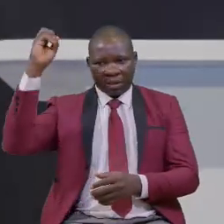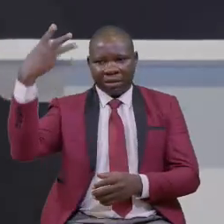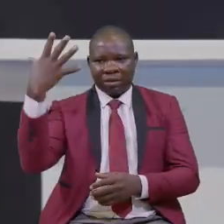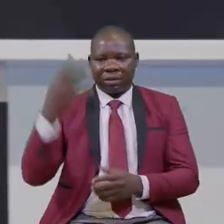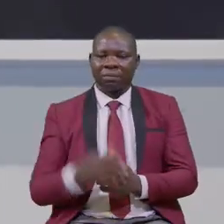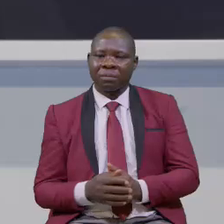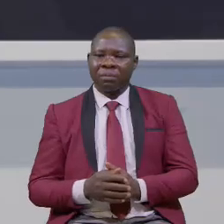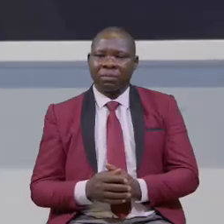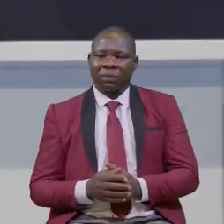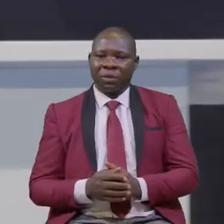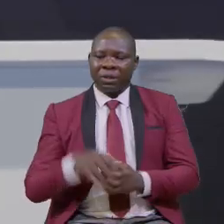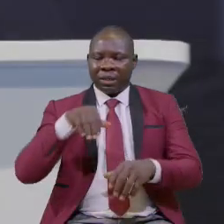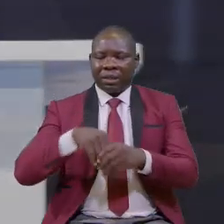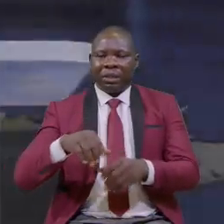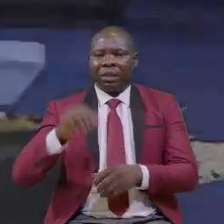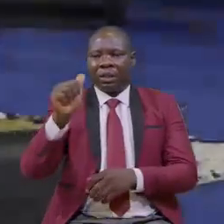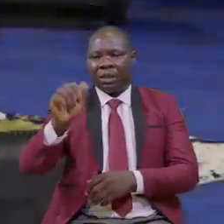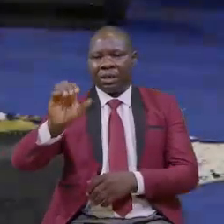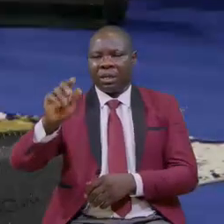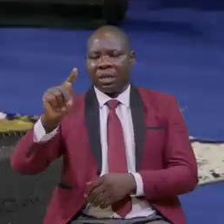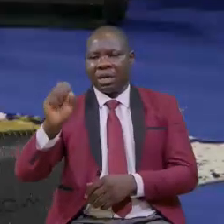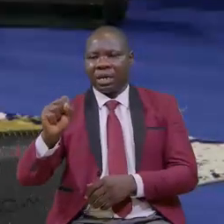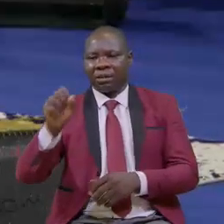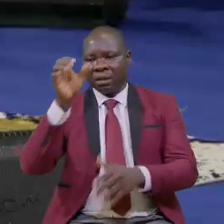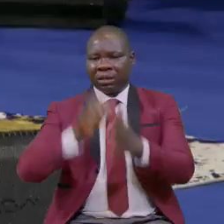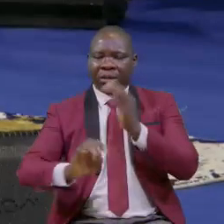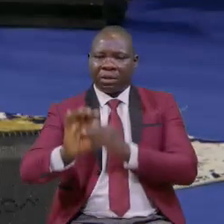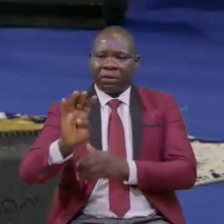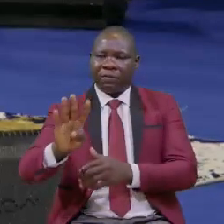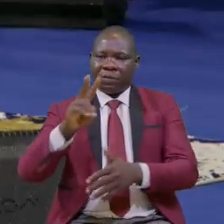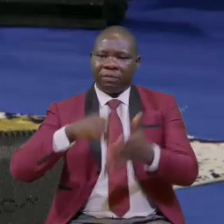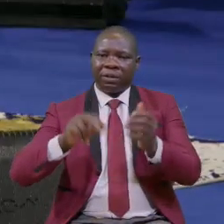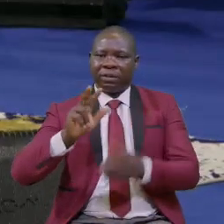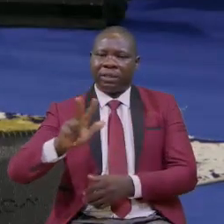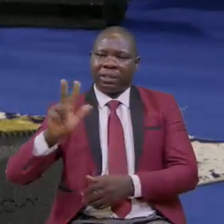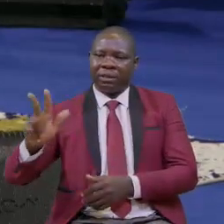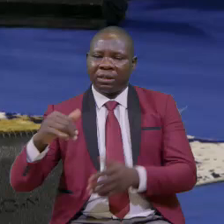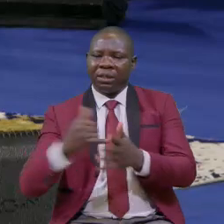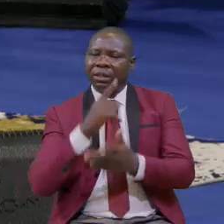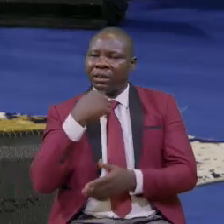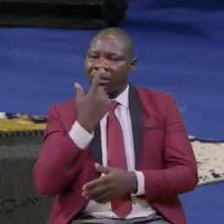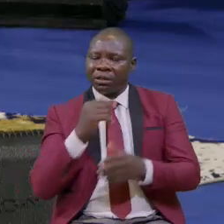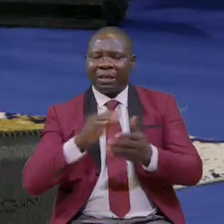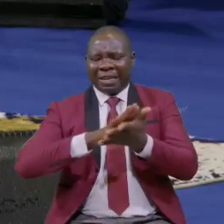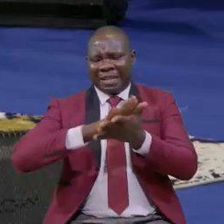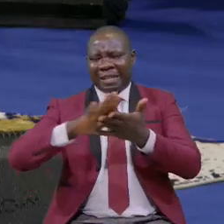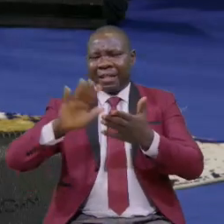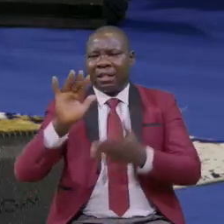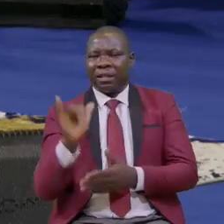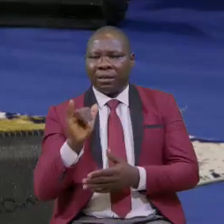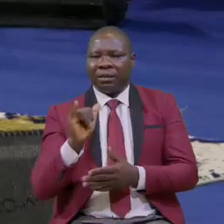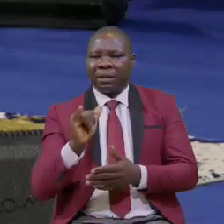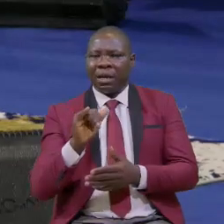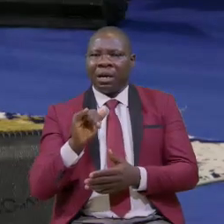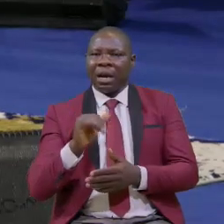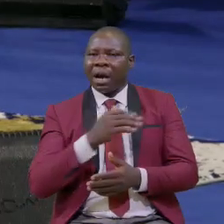at Acts chapter 4. I'm reading from verse 33 there. It says very clearly, it says, and with